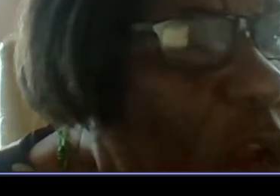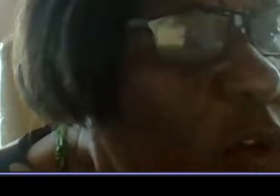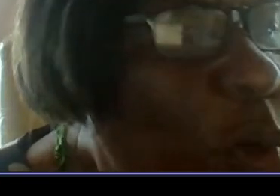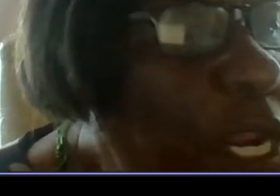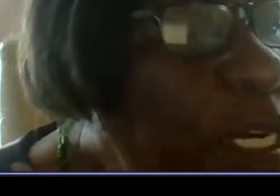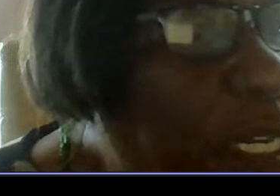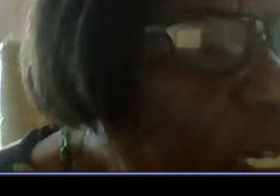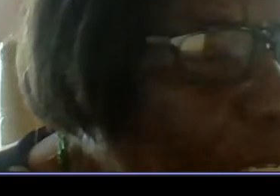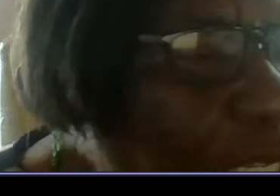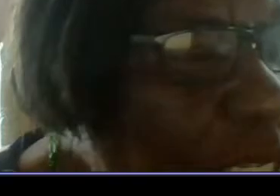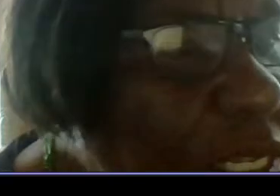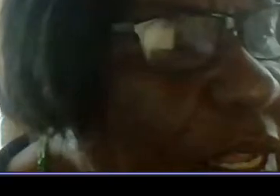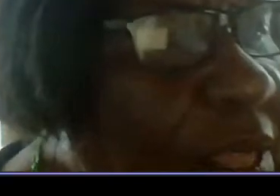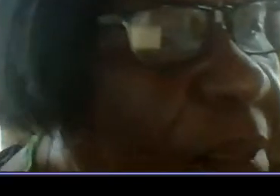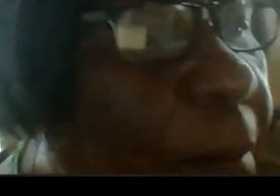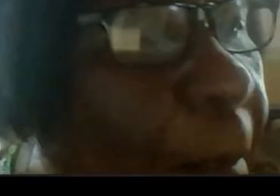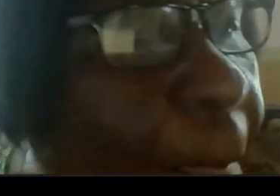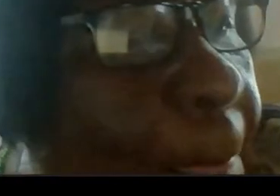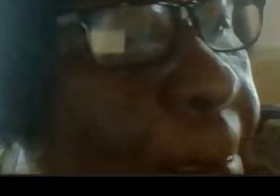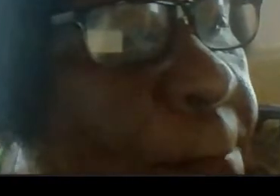efforts to increase